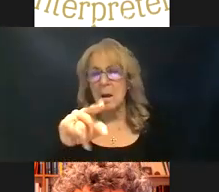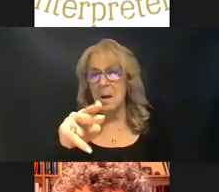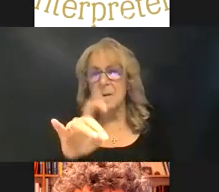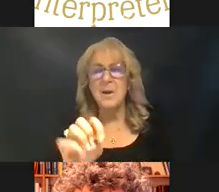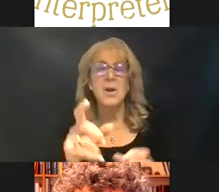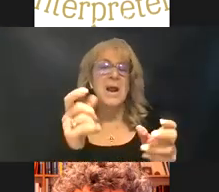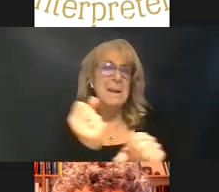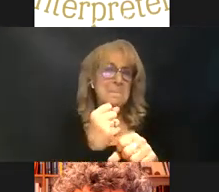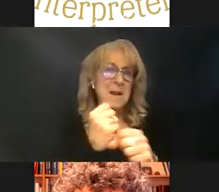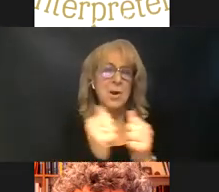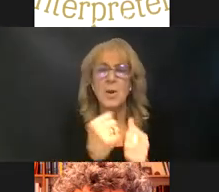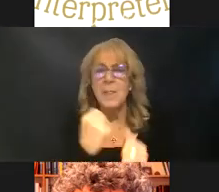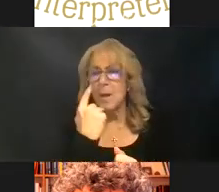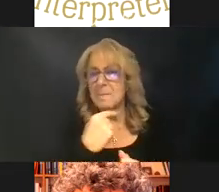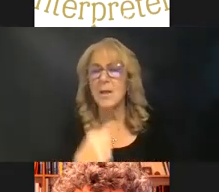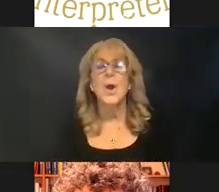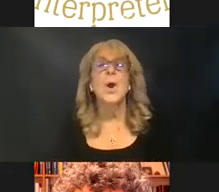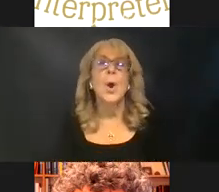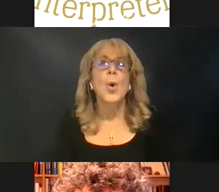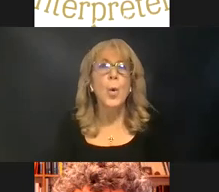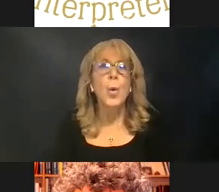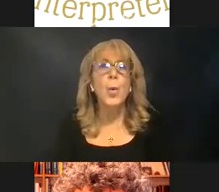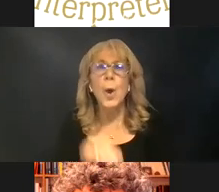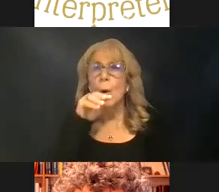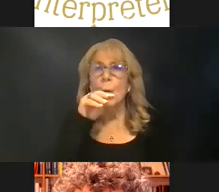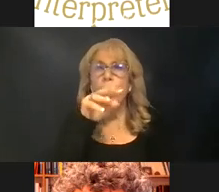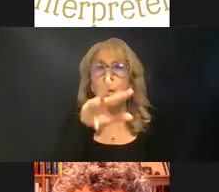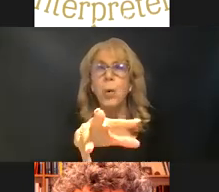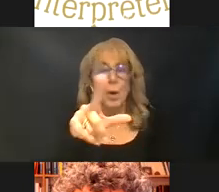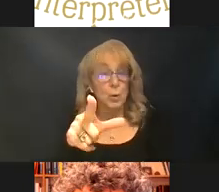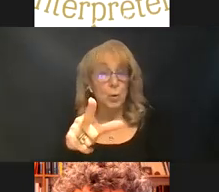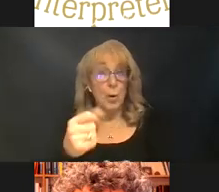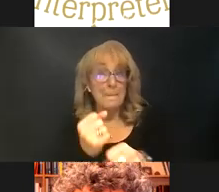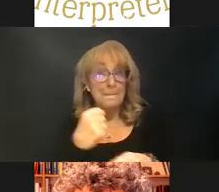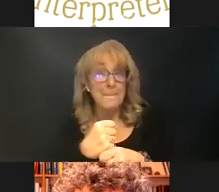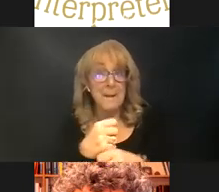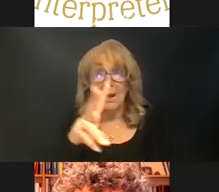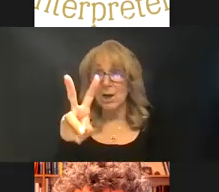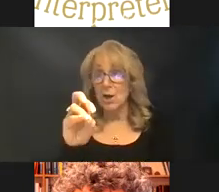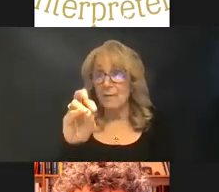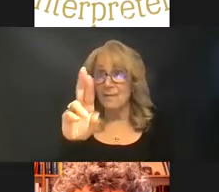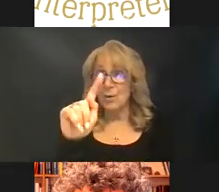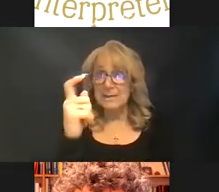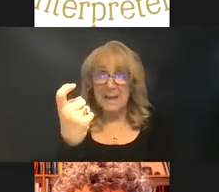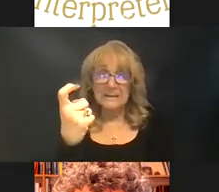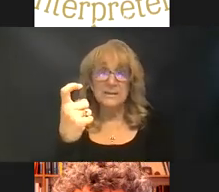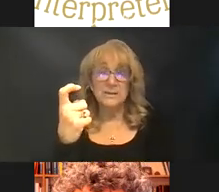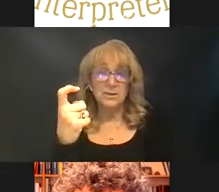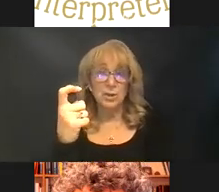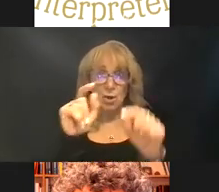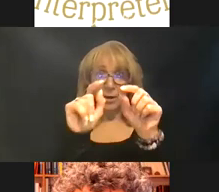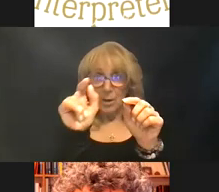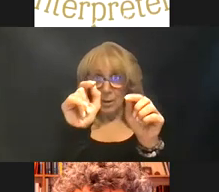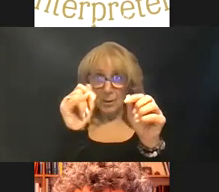So every time you blow, you're generating a vortex ring, and then the vortex ring is traveling and is going